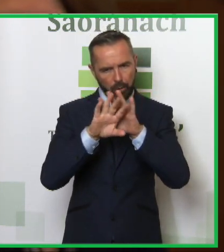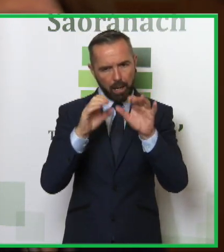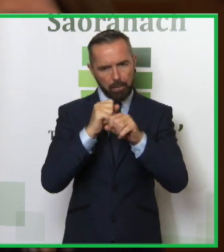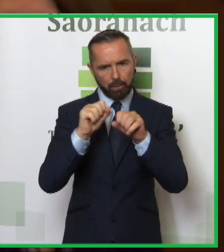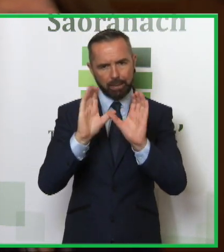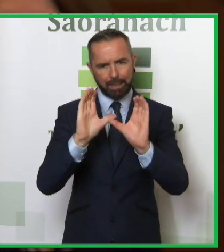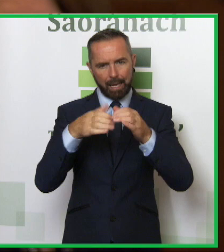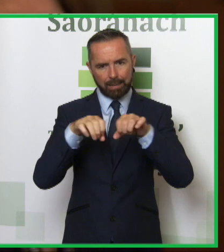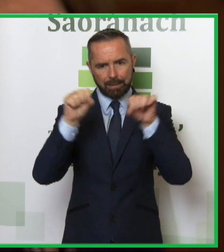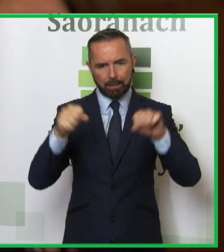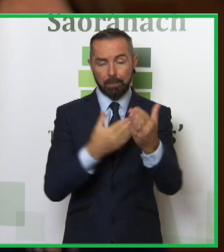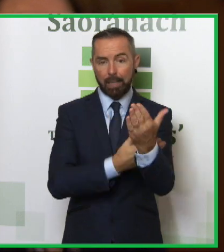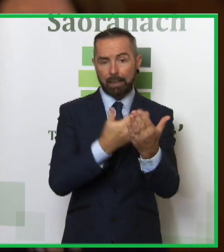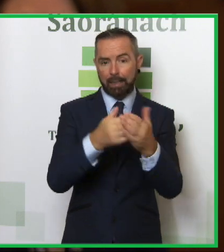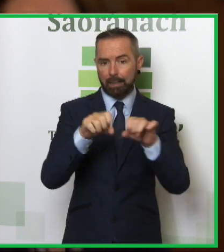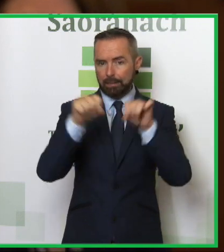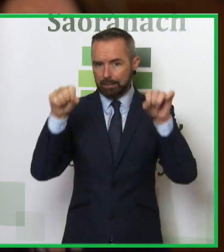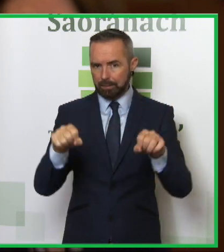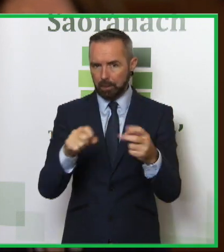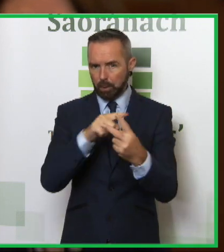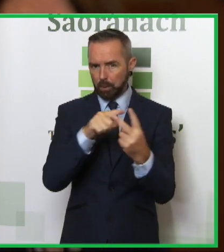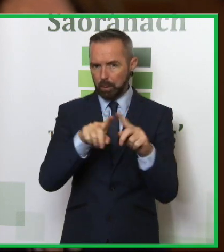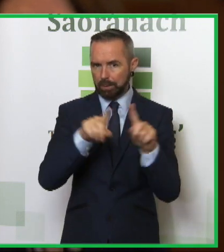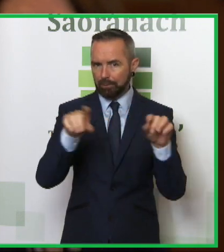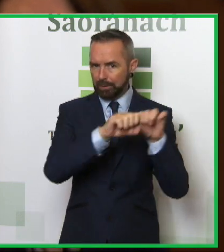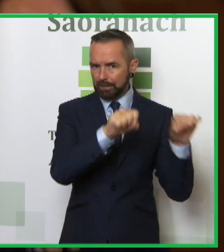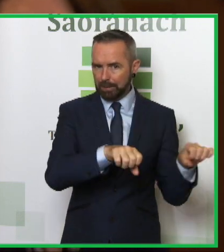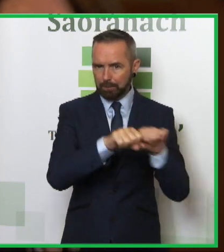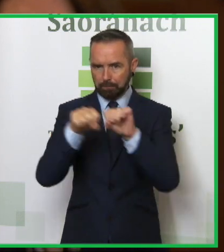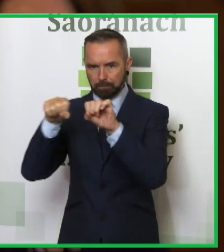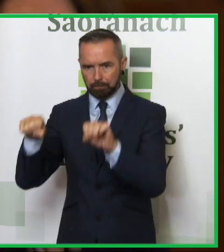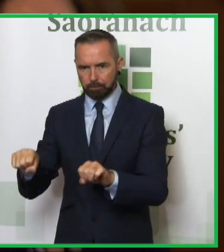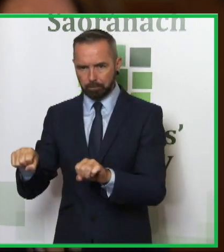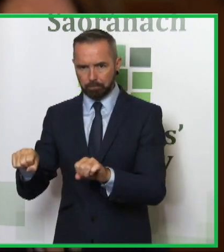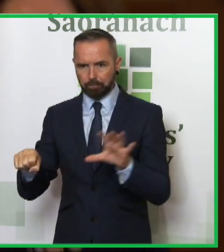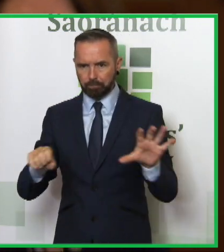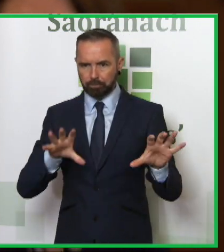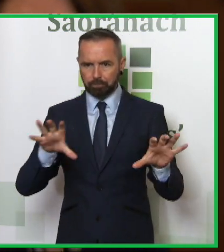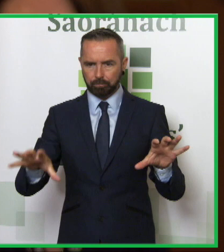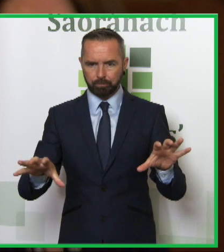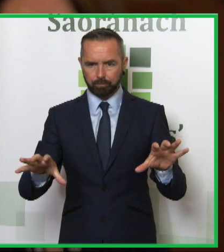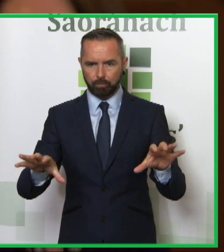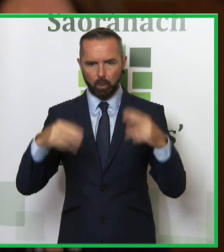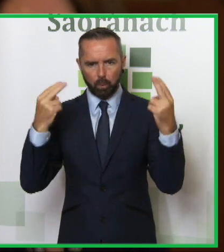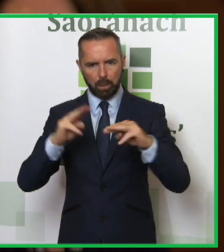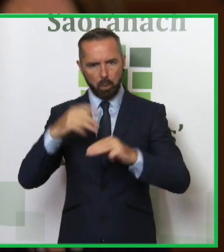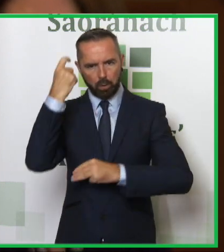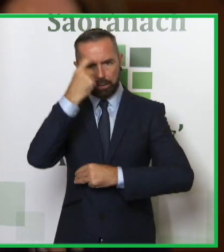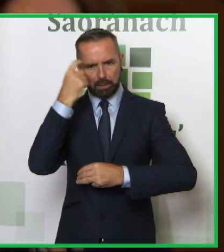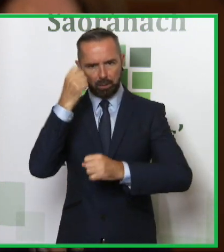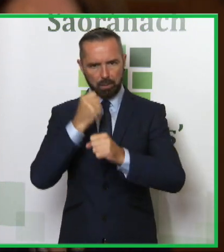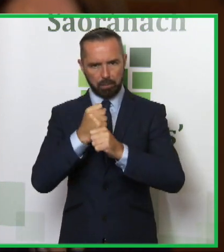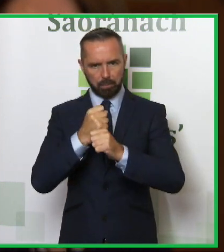system as in the legal system. They're two different things. I think that consideration really needs to be given